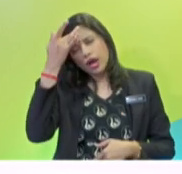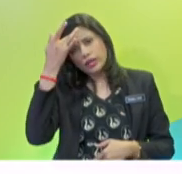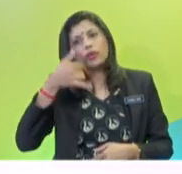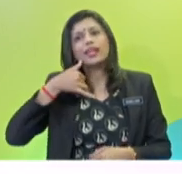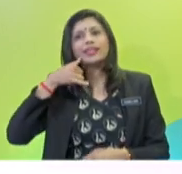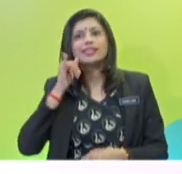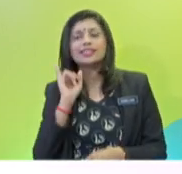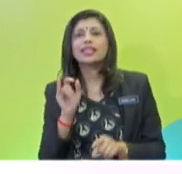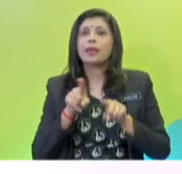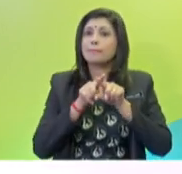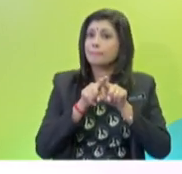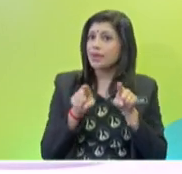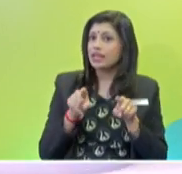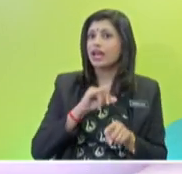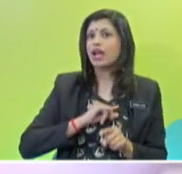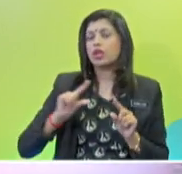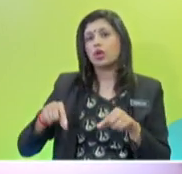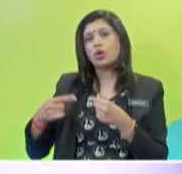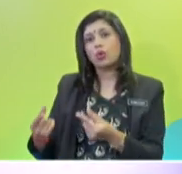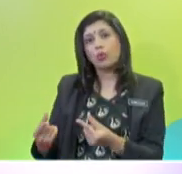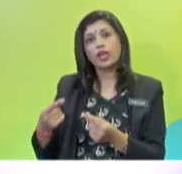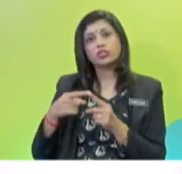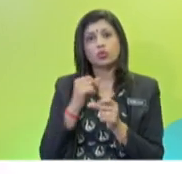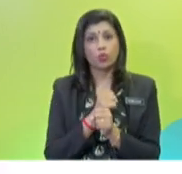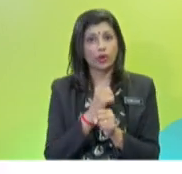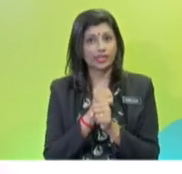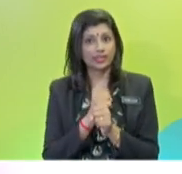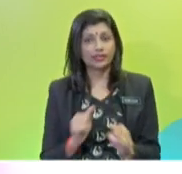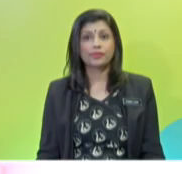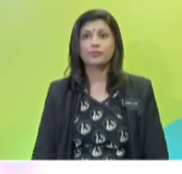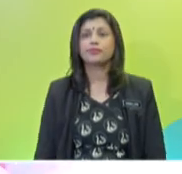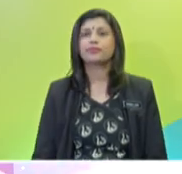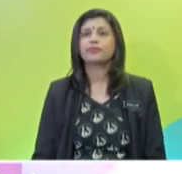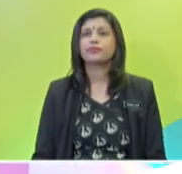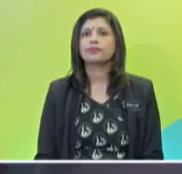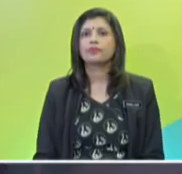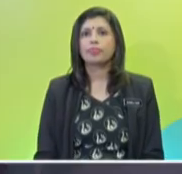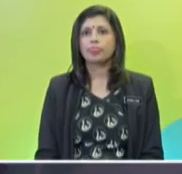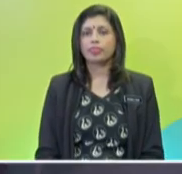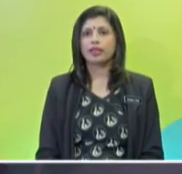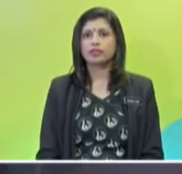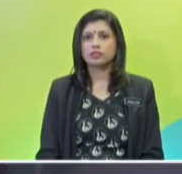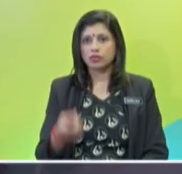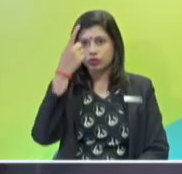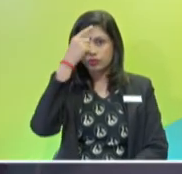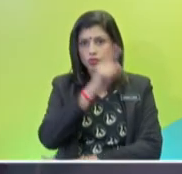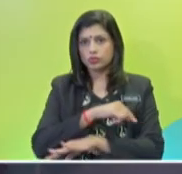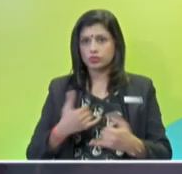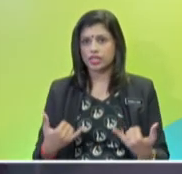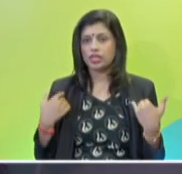work. Okay. So that is a contrast of a situation. Okay, so there are three coordinating conjunctions, is that correct? Yes,